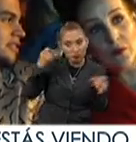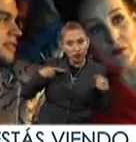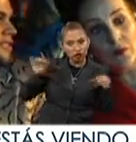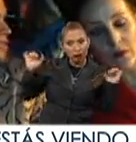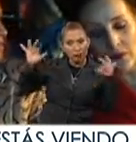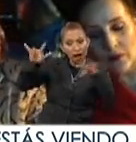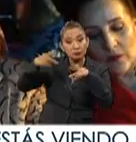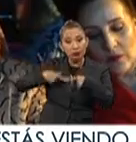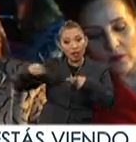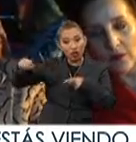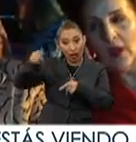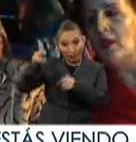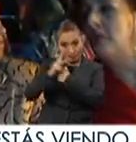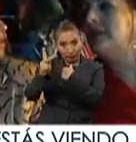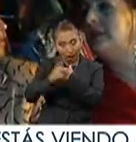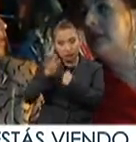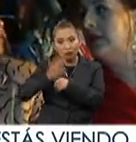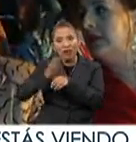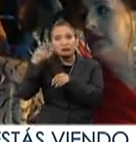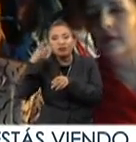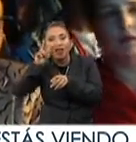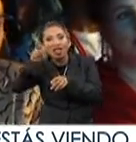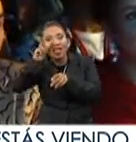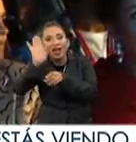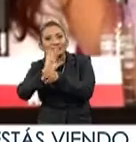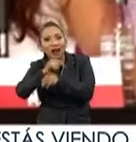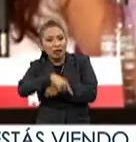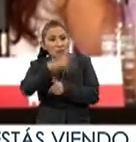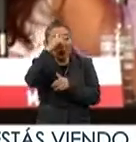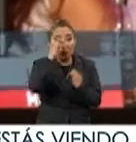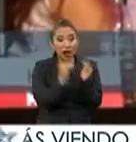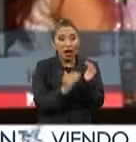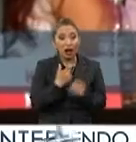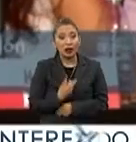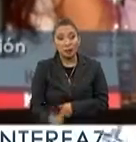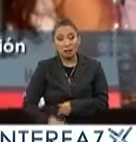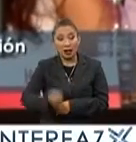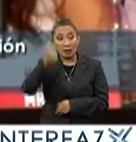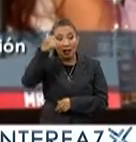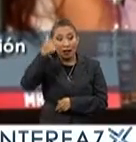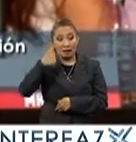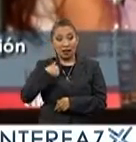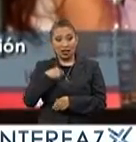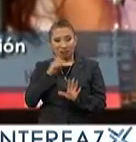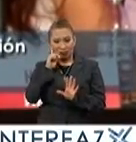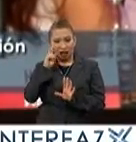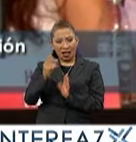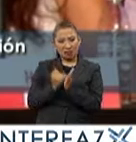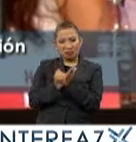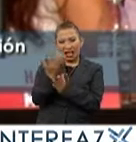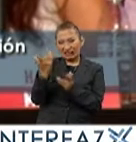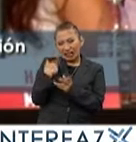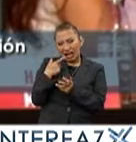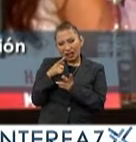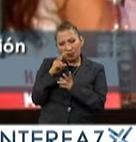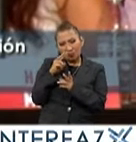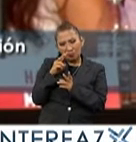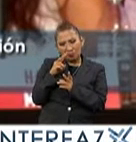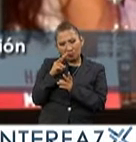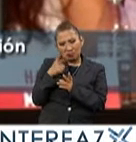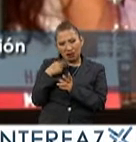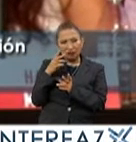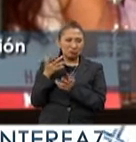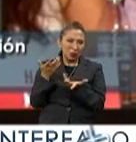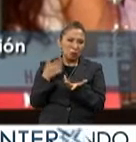audiencias, pues la gente en este país consume más cine local que en México. First, we have to say that the production